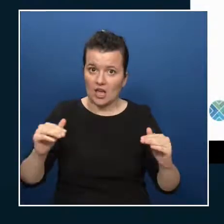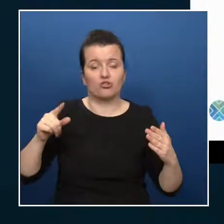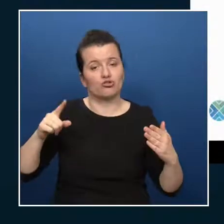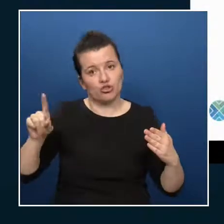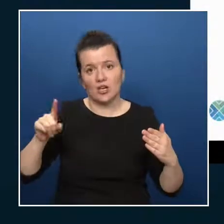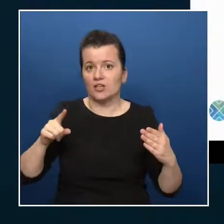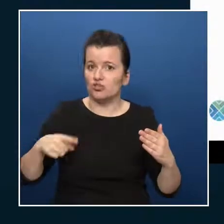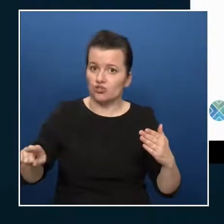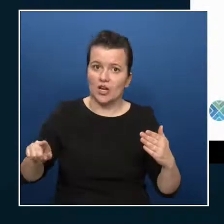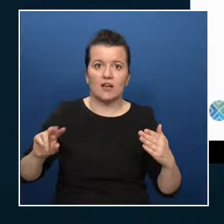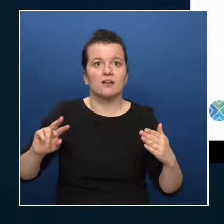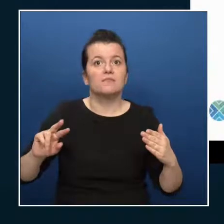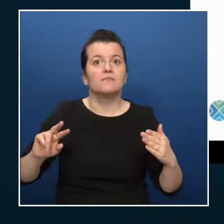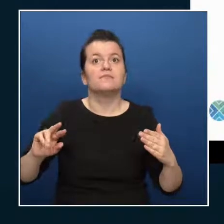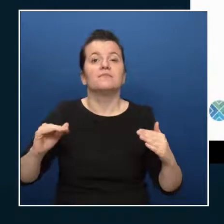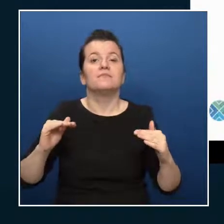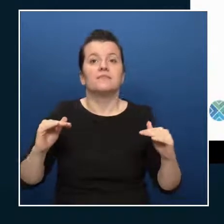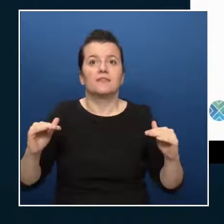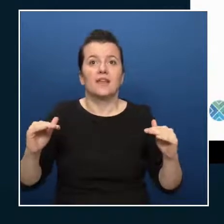Azure Resource Manager.